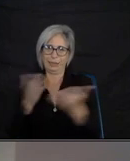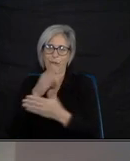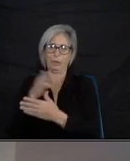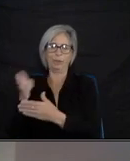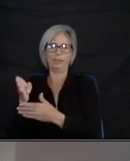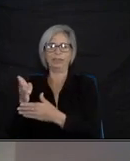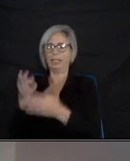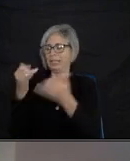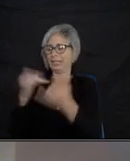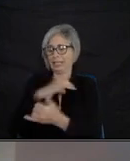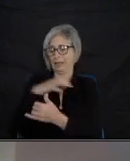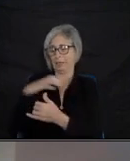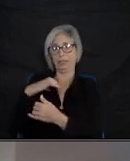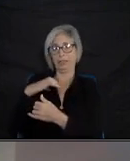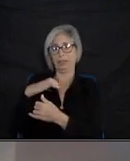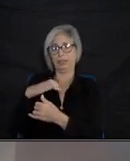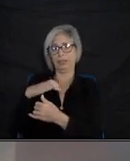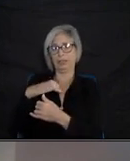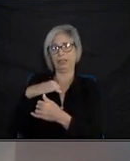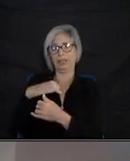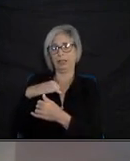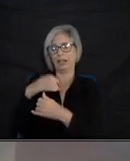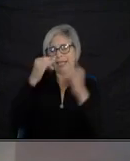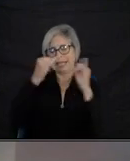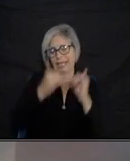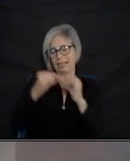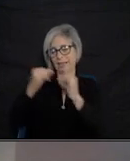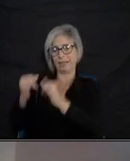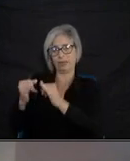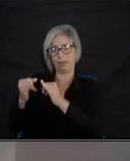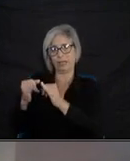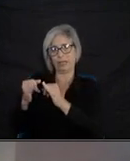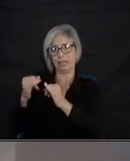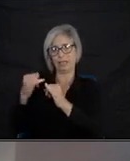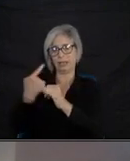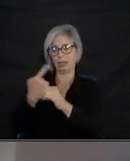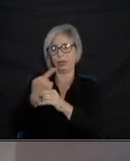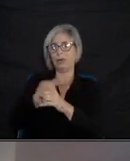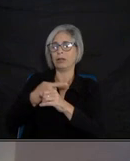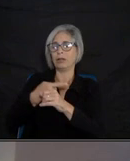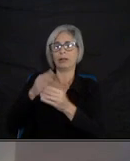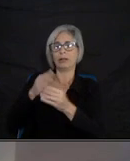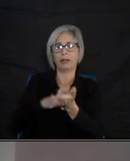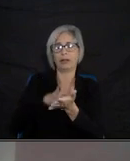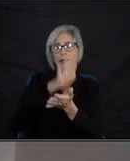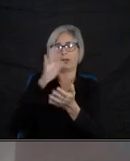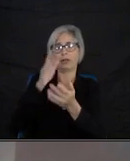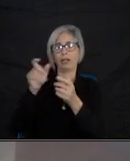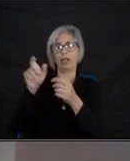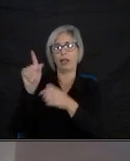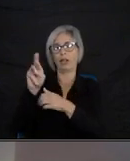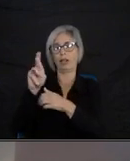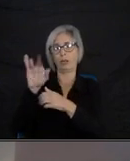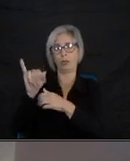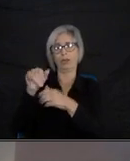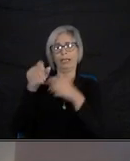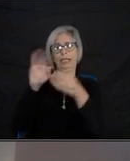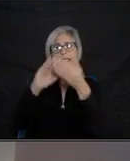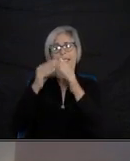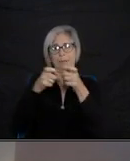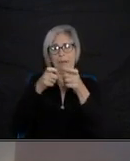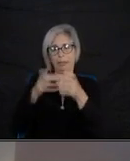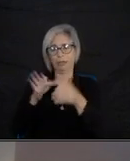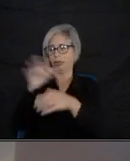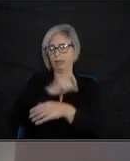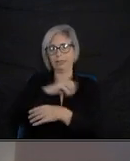this commission, bless each individually, bless Lori, our city manager, and her staff. And we pray